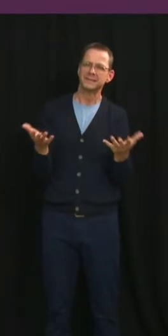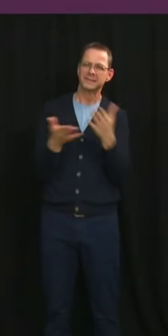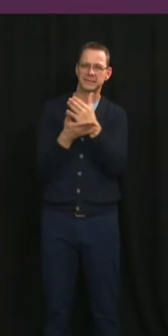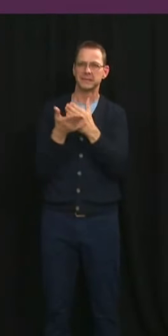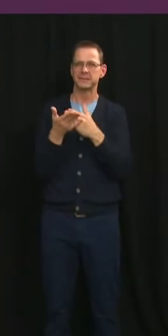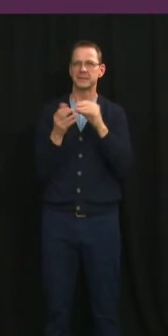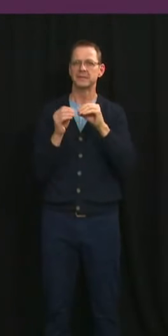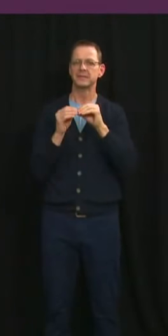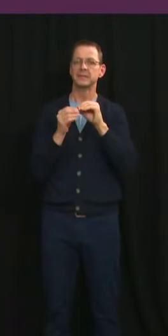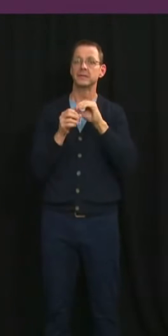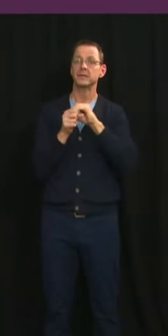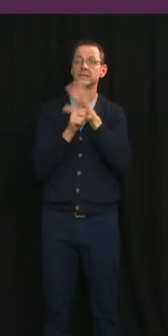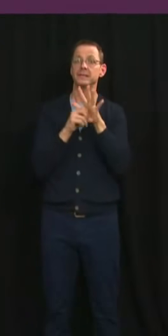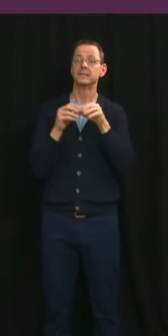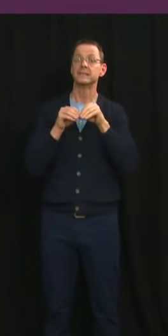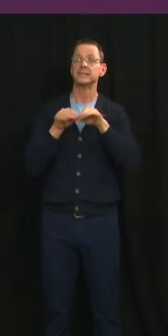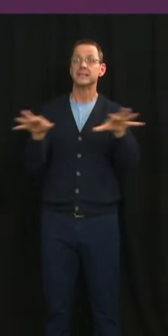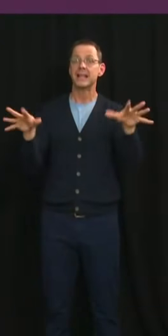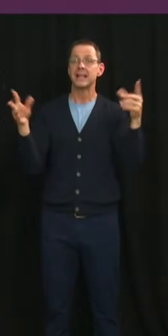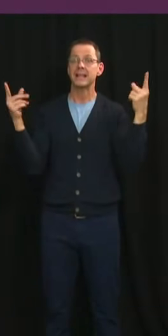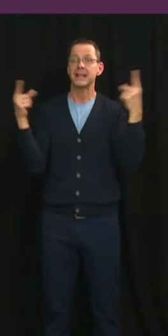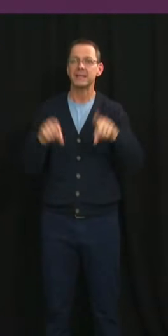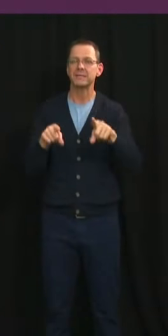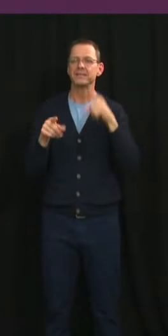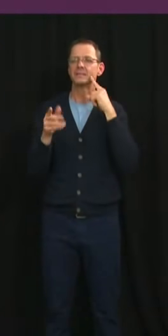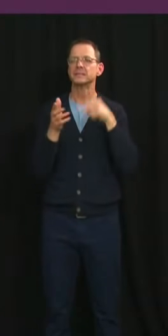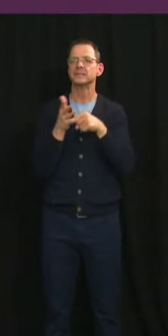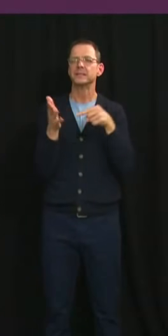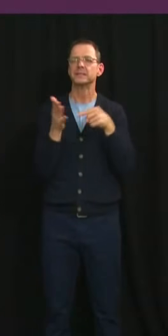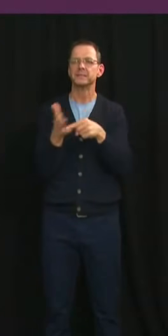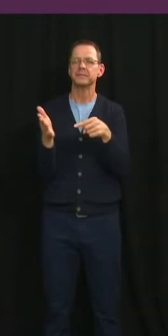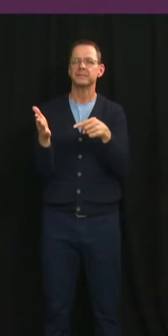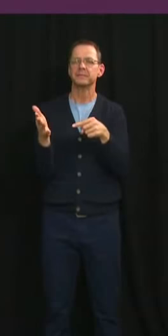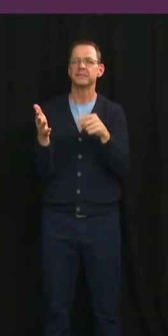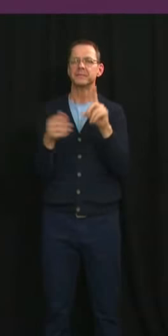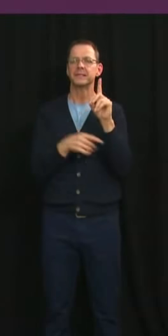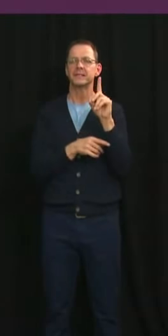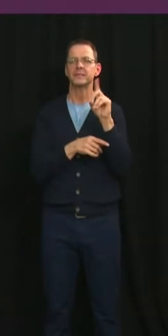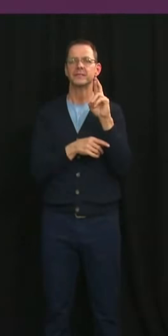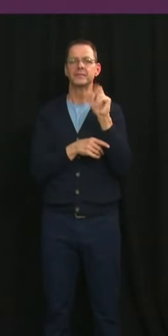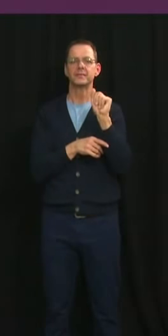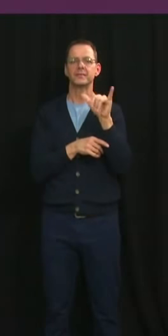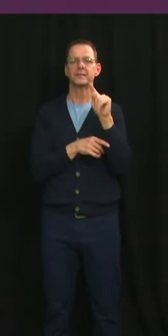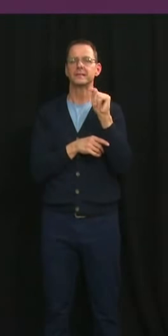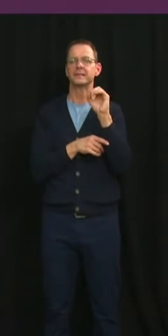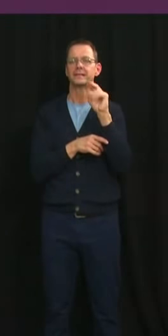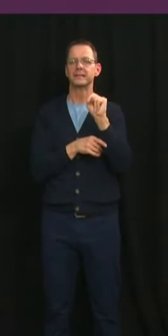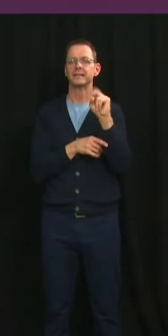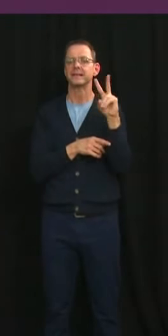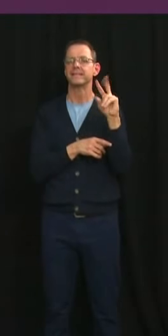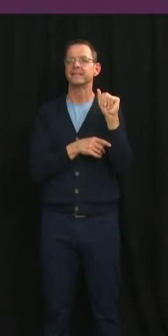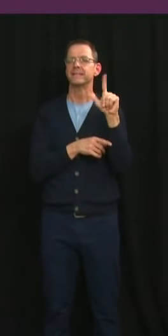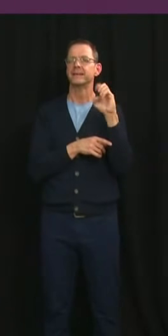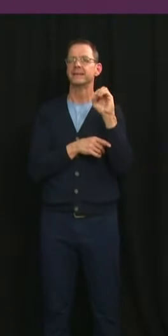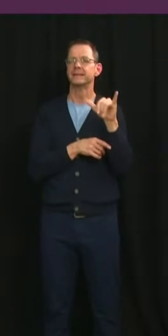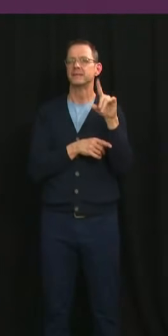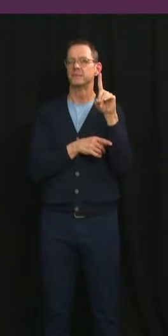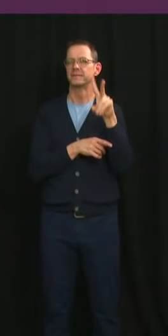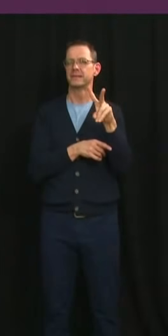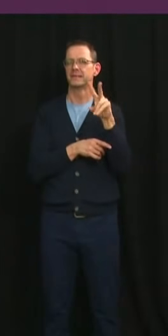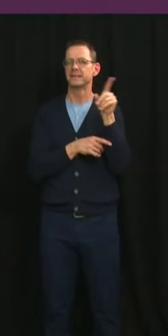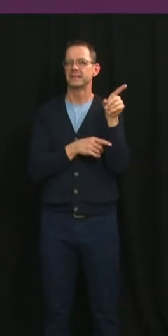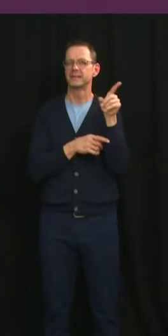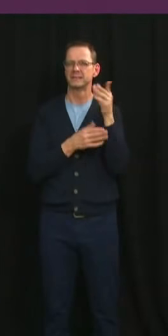Well, first of all, when we disclose information to the public, it's in the interest of transparency, balancing